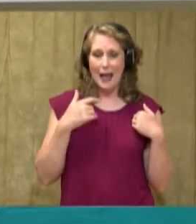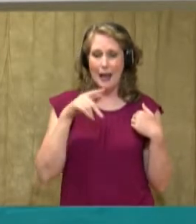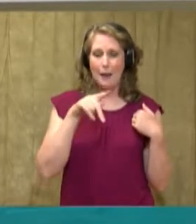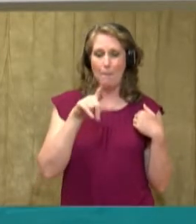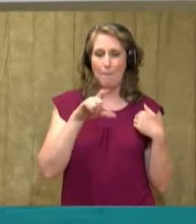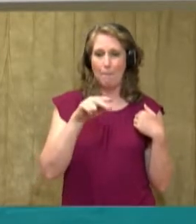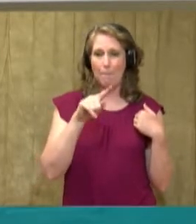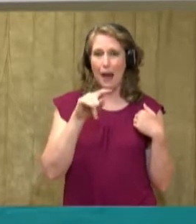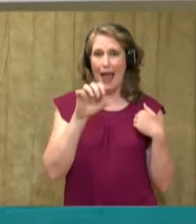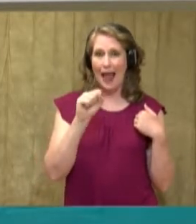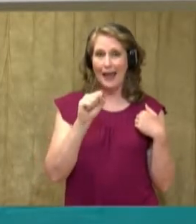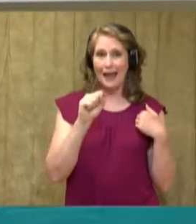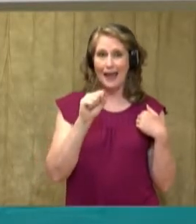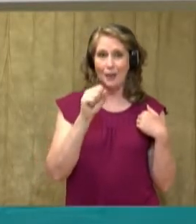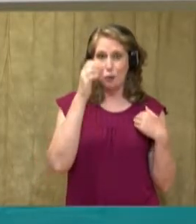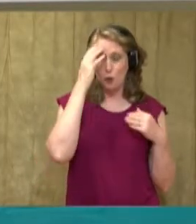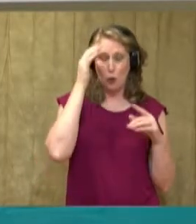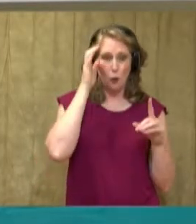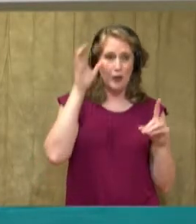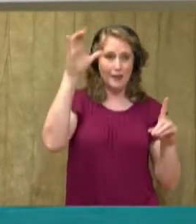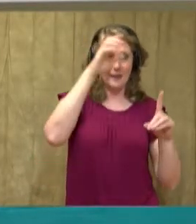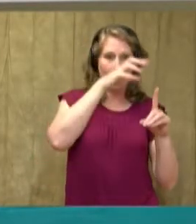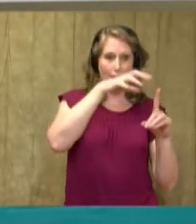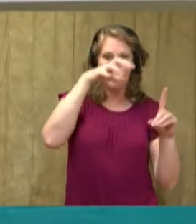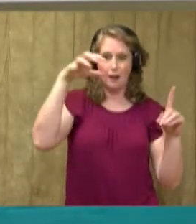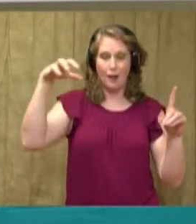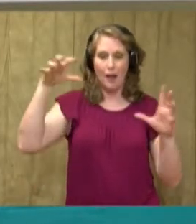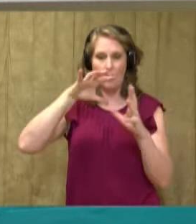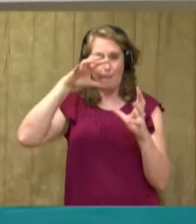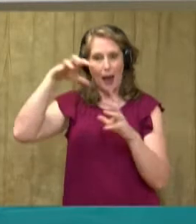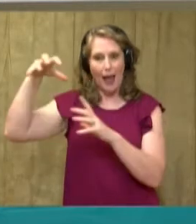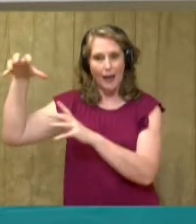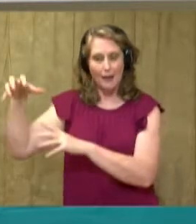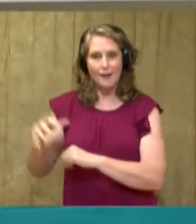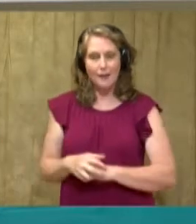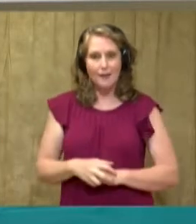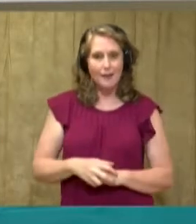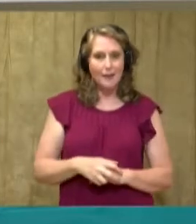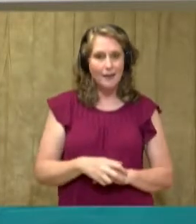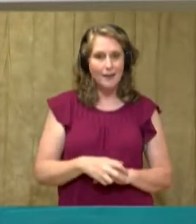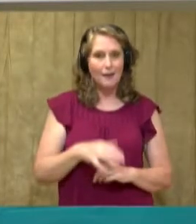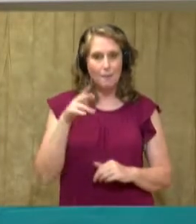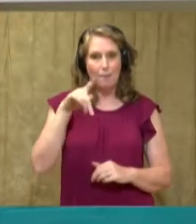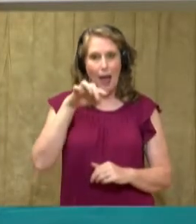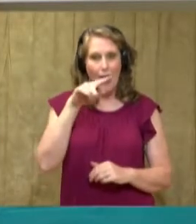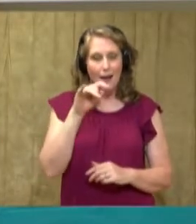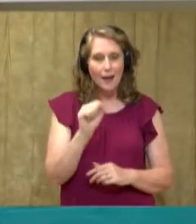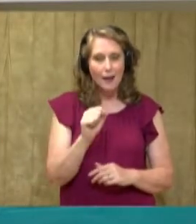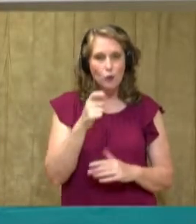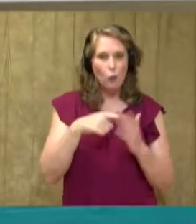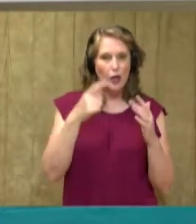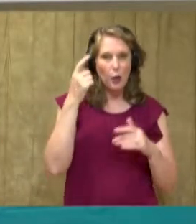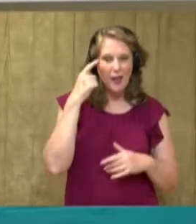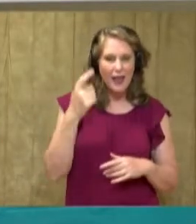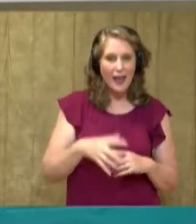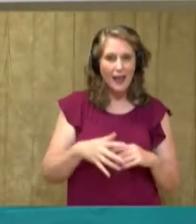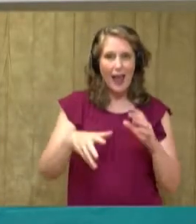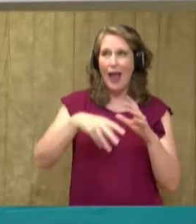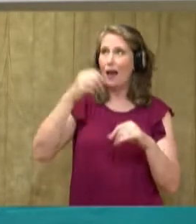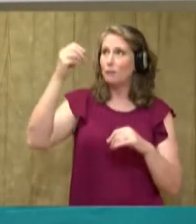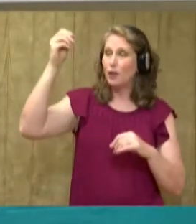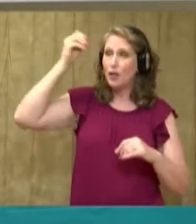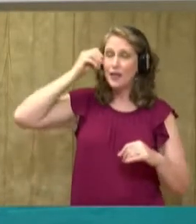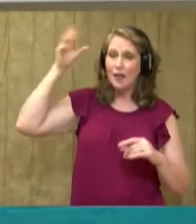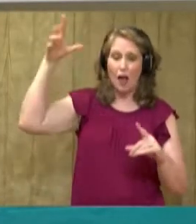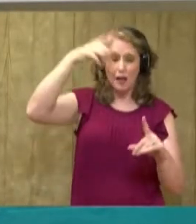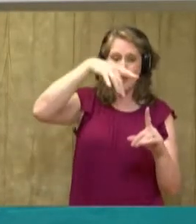planets. Planets. Do any of y'all like learning about outer space and planets? All right, what do y'all think? Persuade,